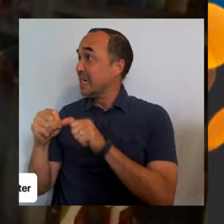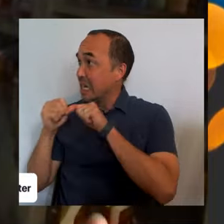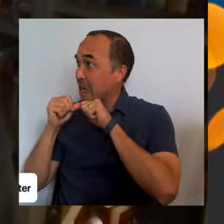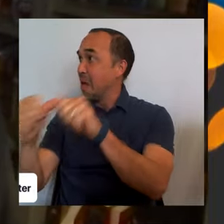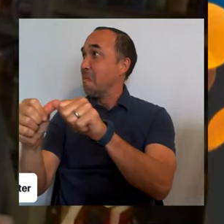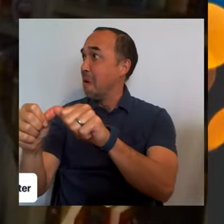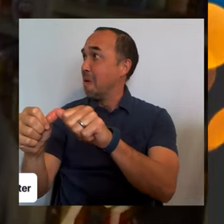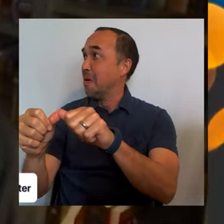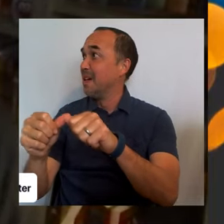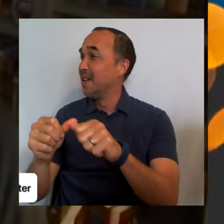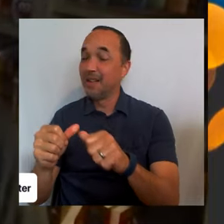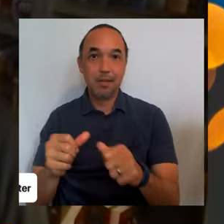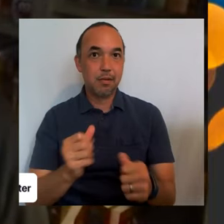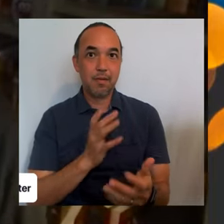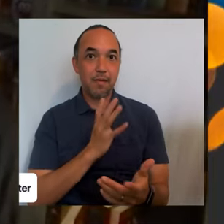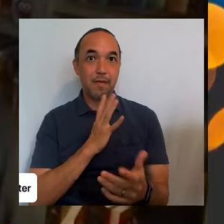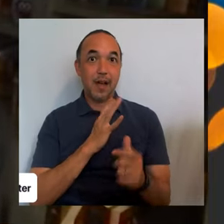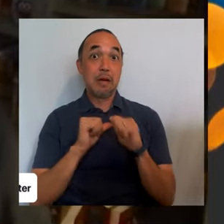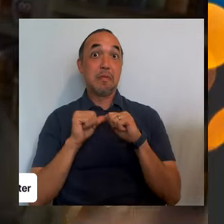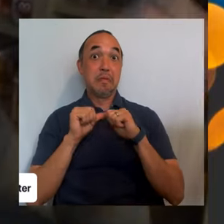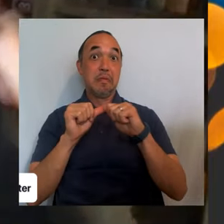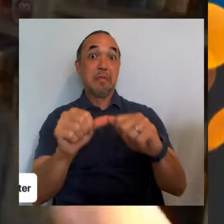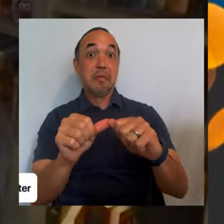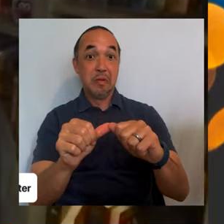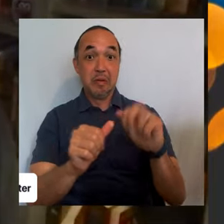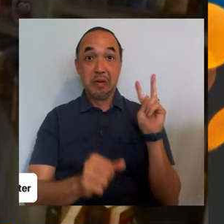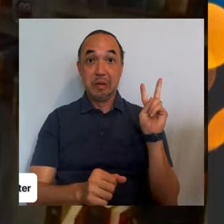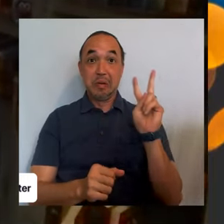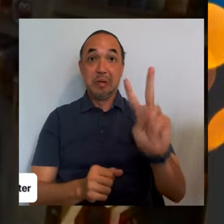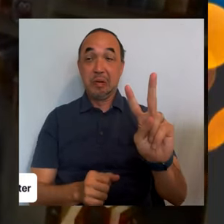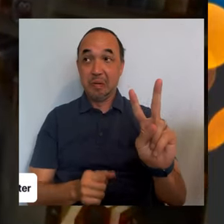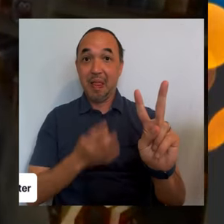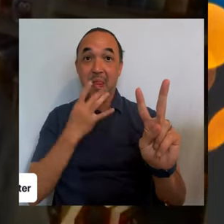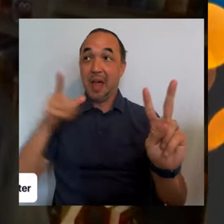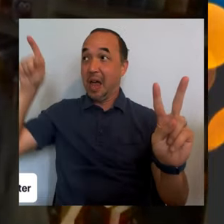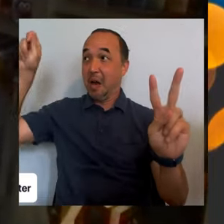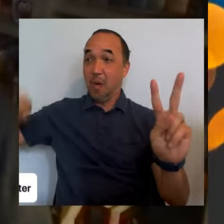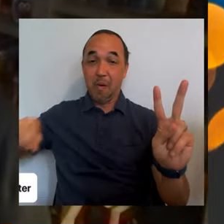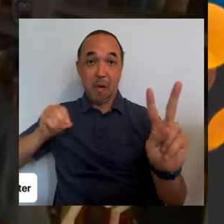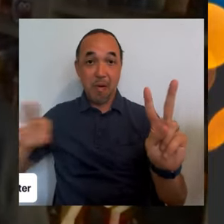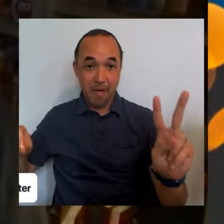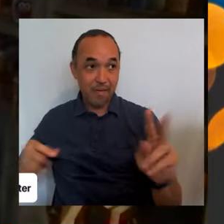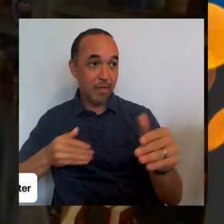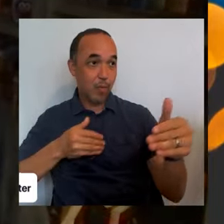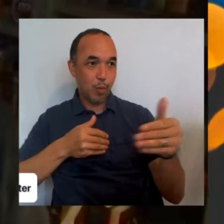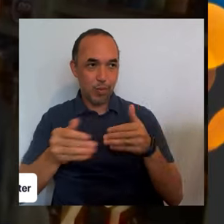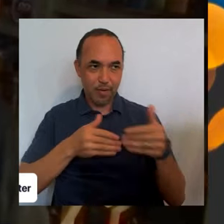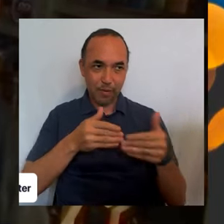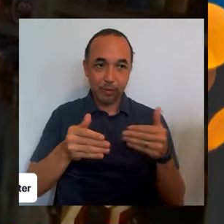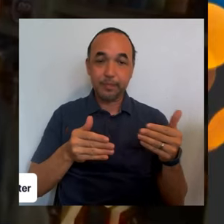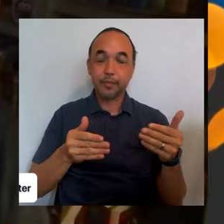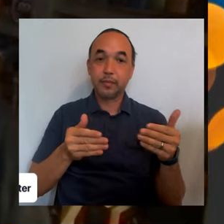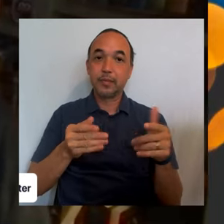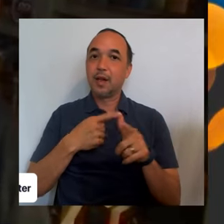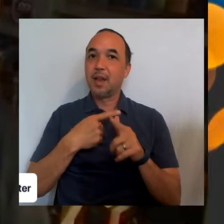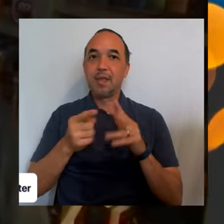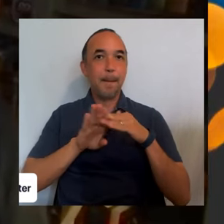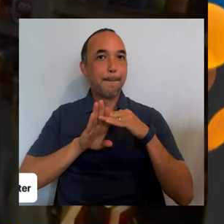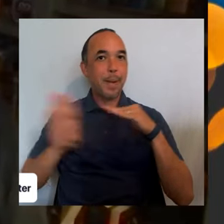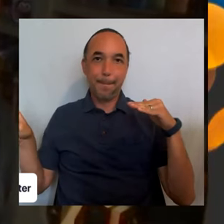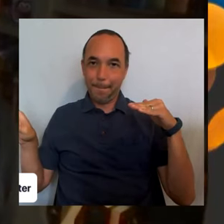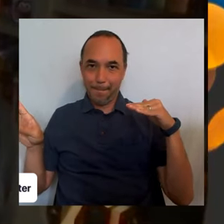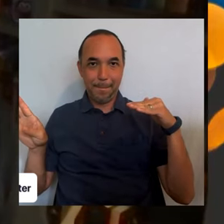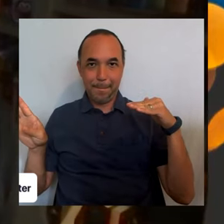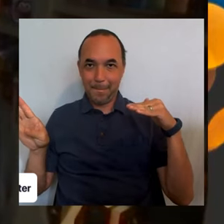And we did turn that off, turn this on, or whatever we did, and then ran back through there. Made